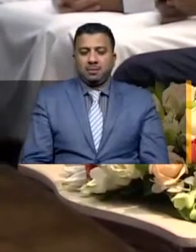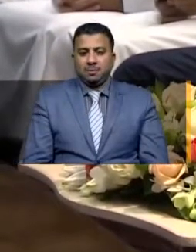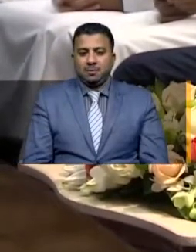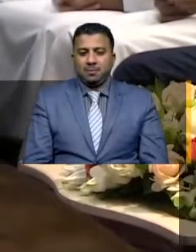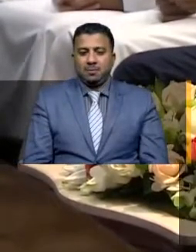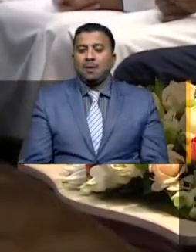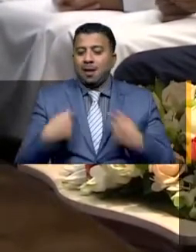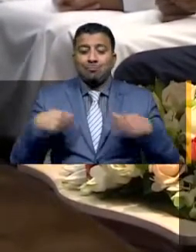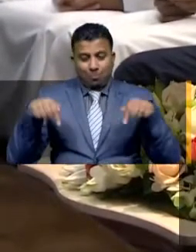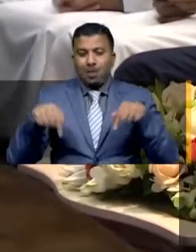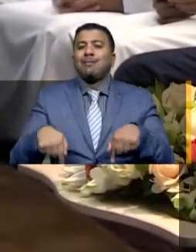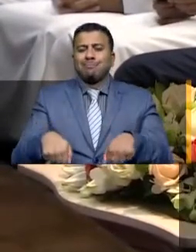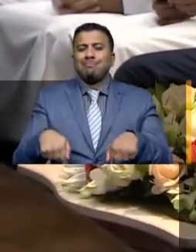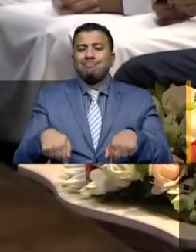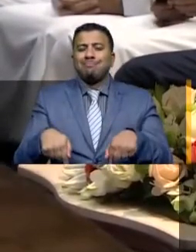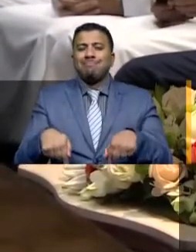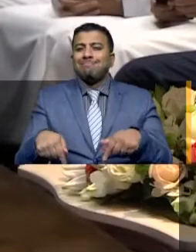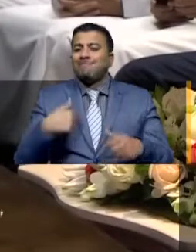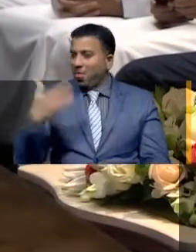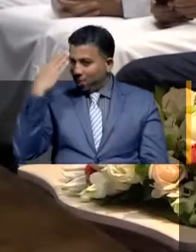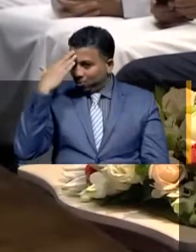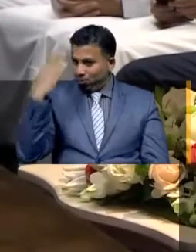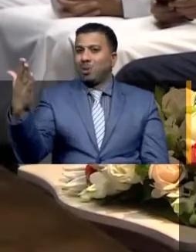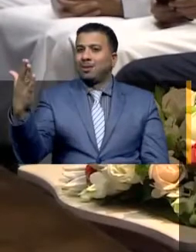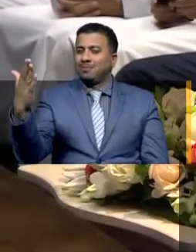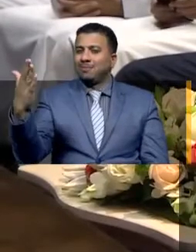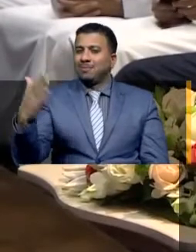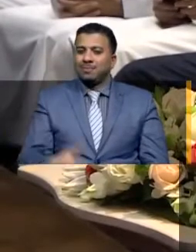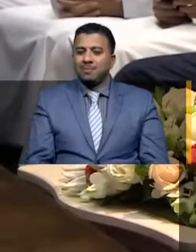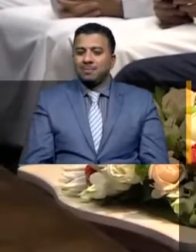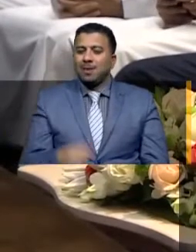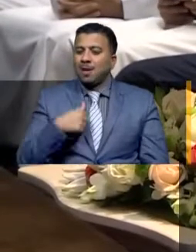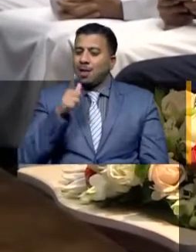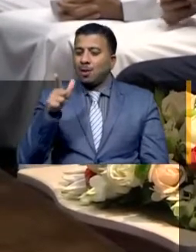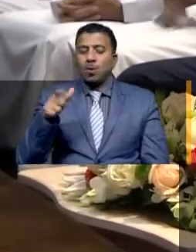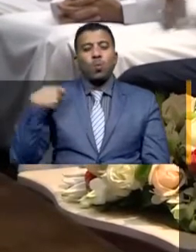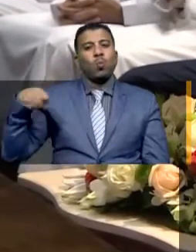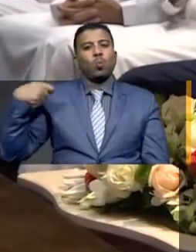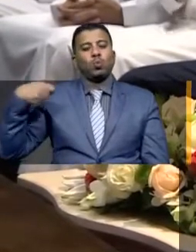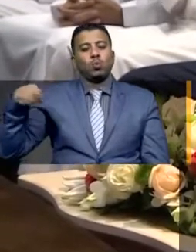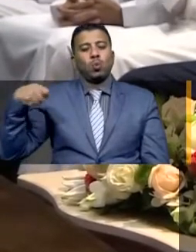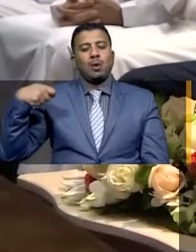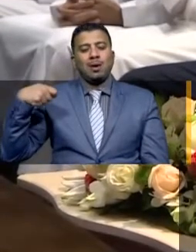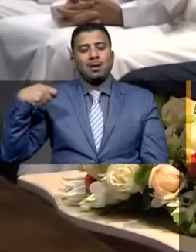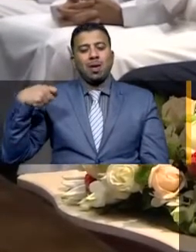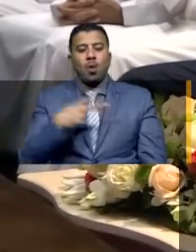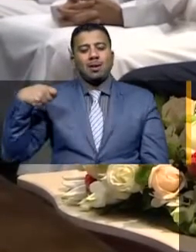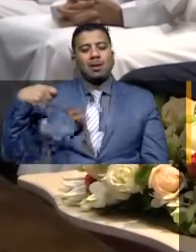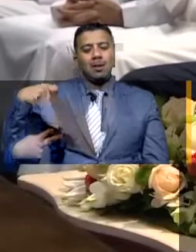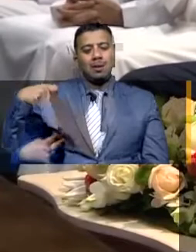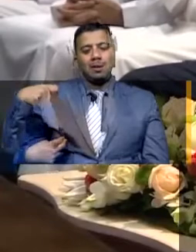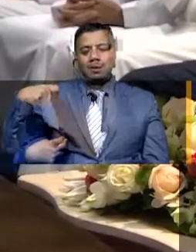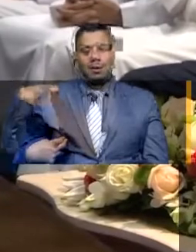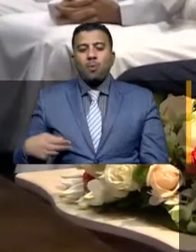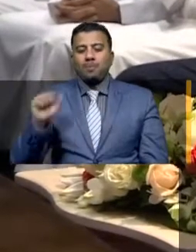I am here to thank the former head of